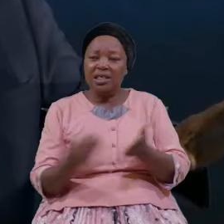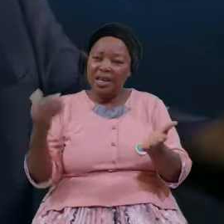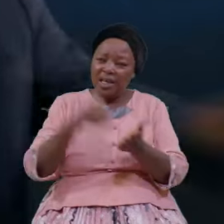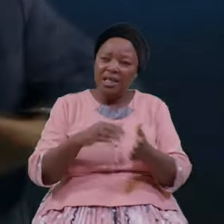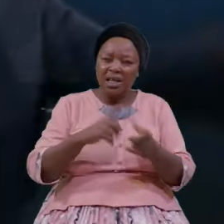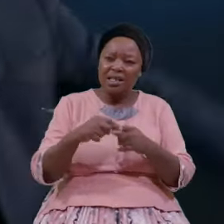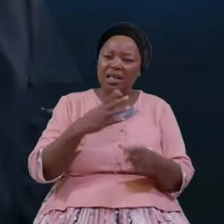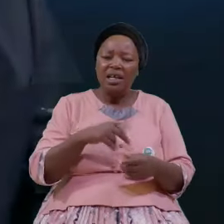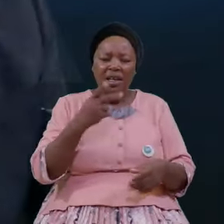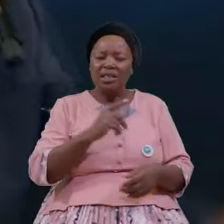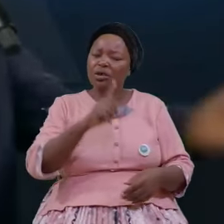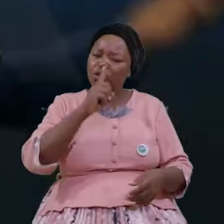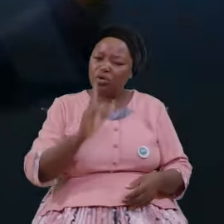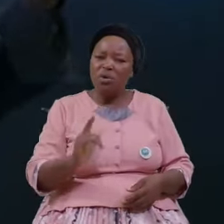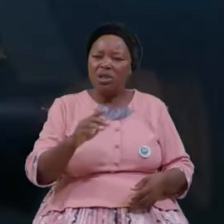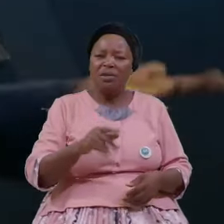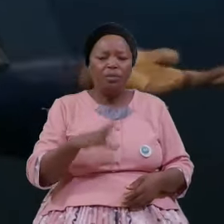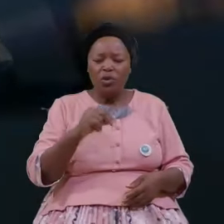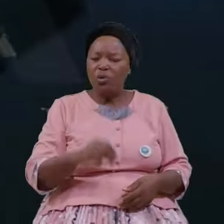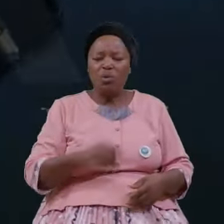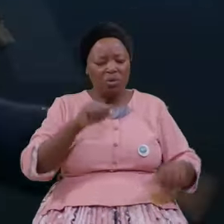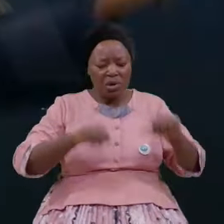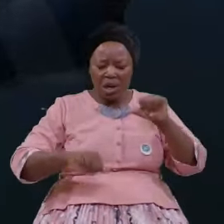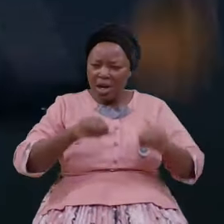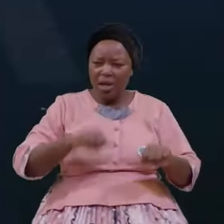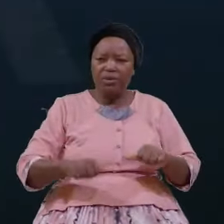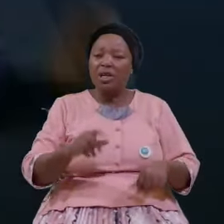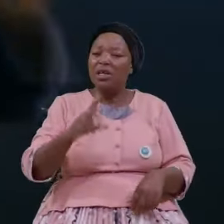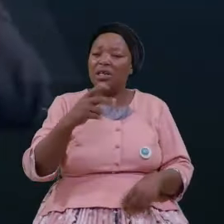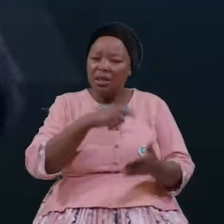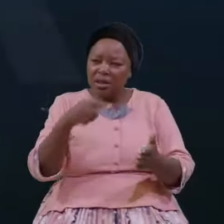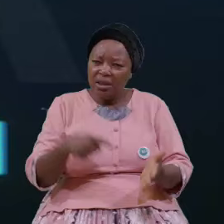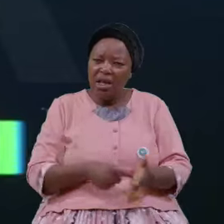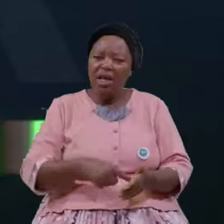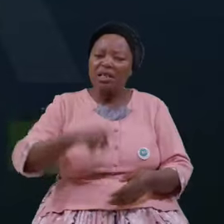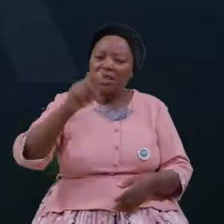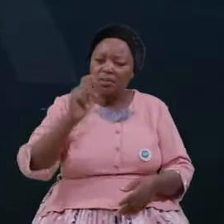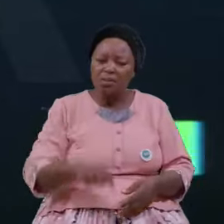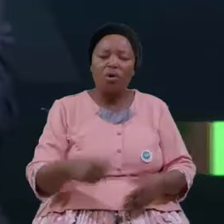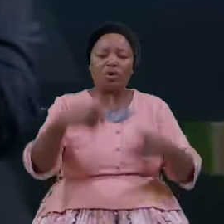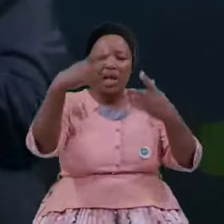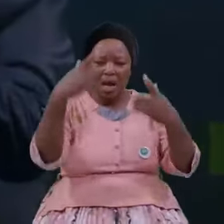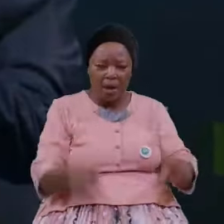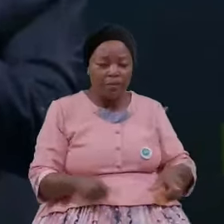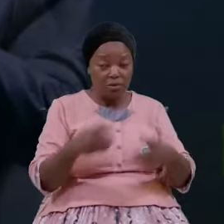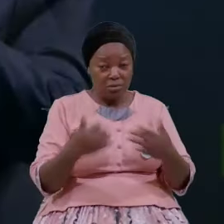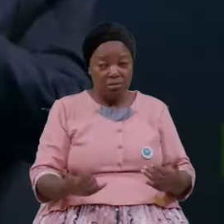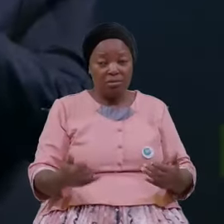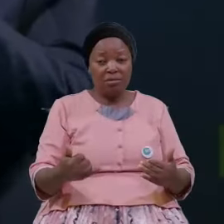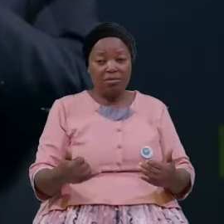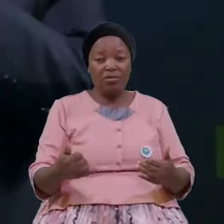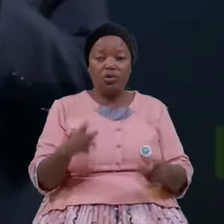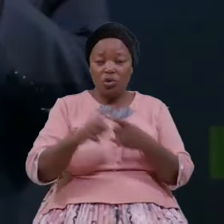certainty. There's no shadow of doubt. This must happen to you tonight. The goodness of